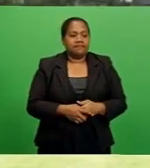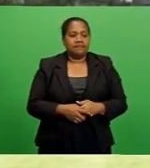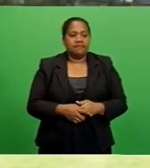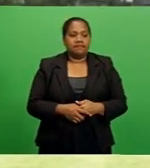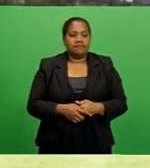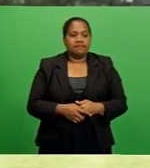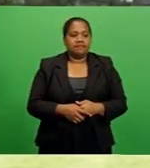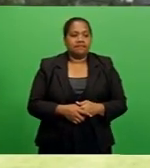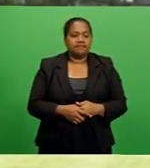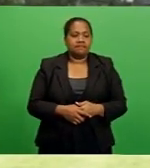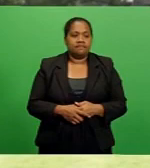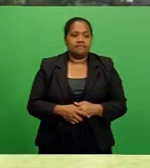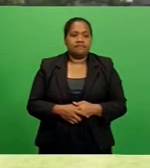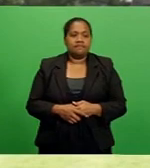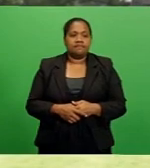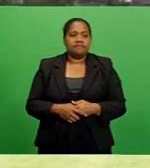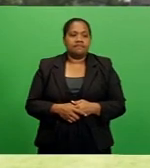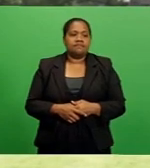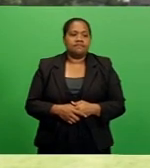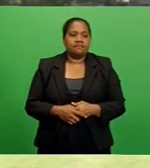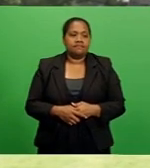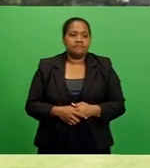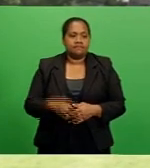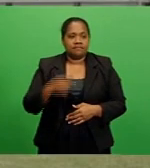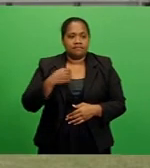police cricket team and for